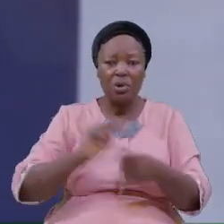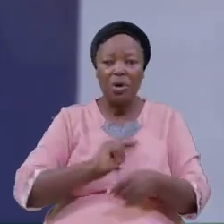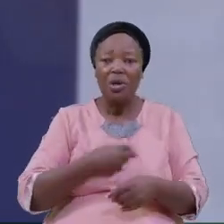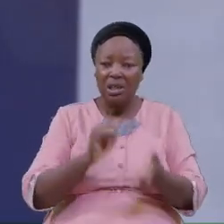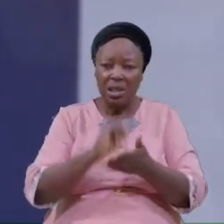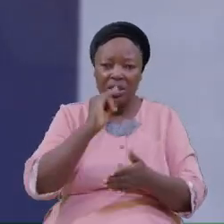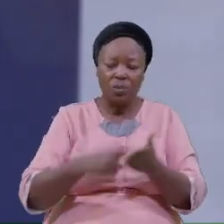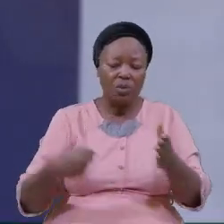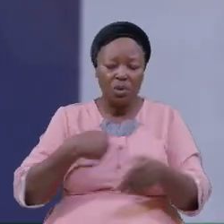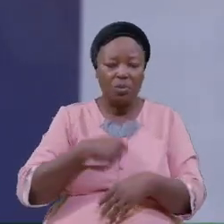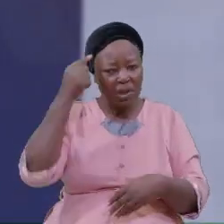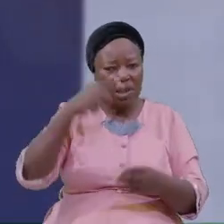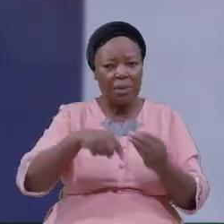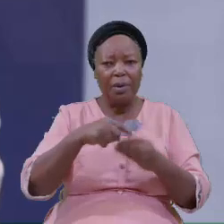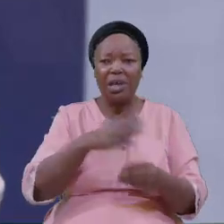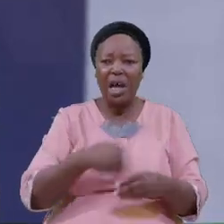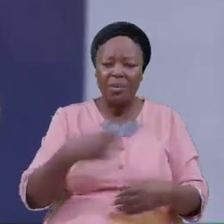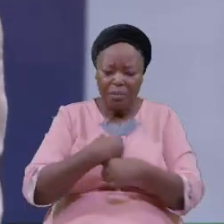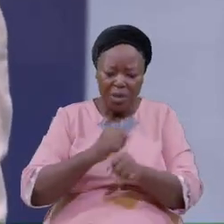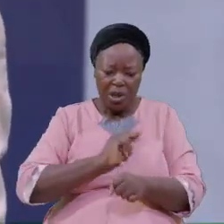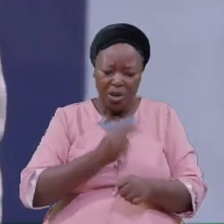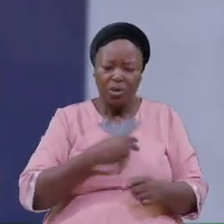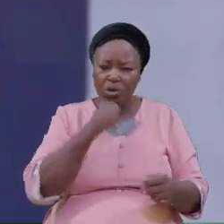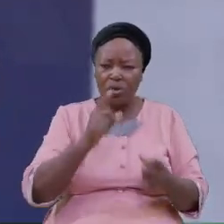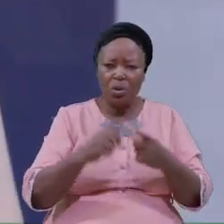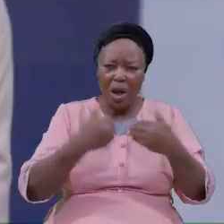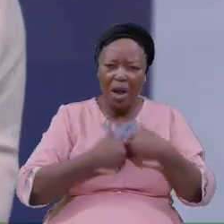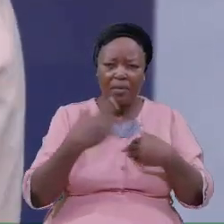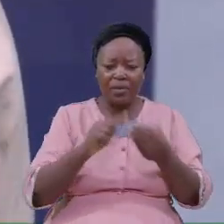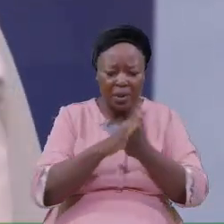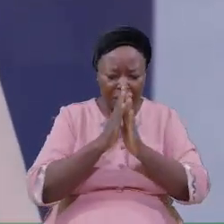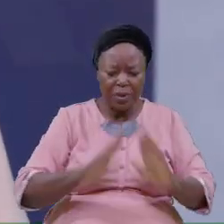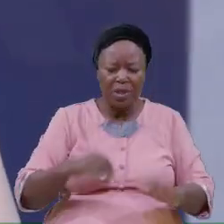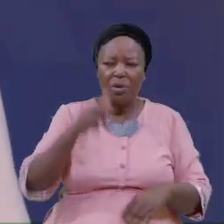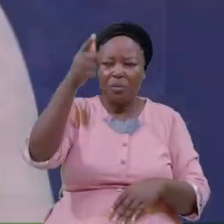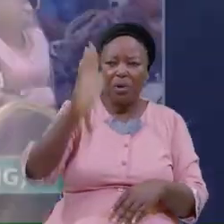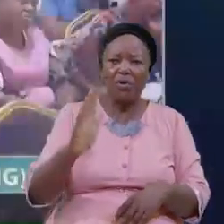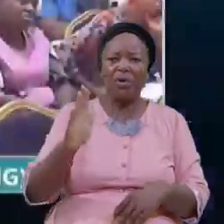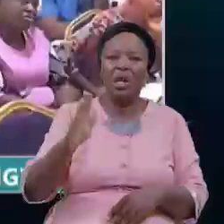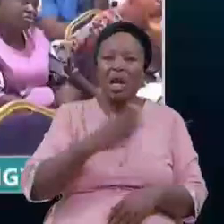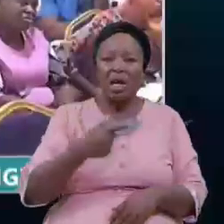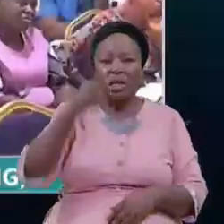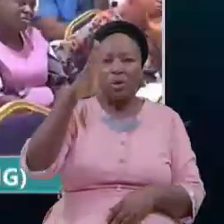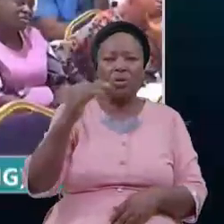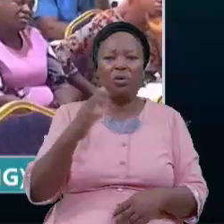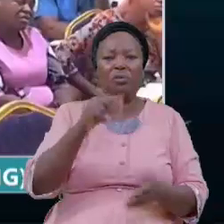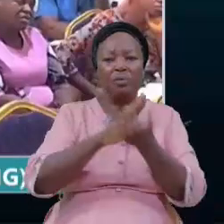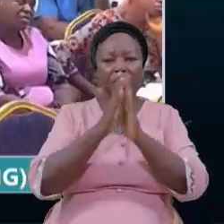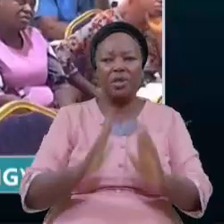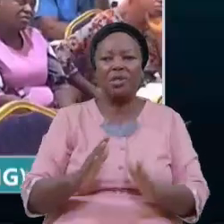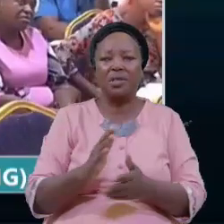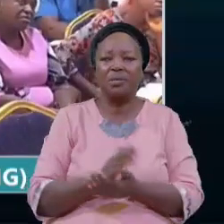about. And it makes us not to have the peace of God and the God of peace.